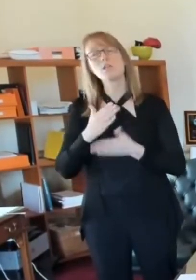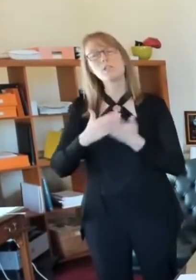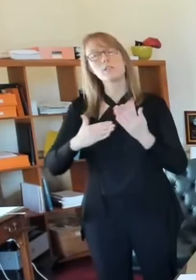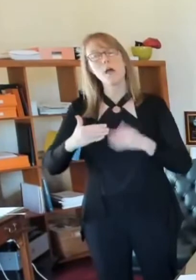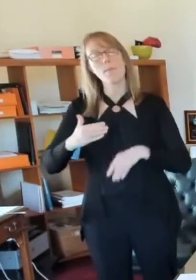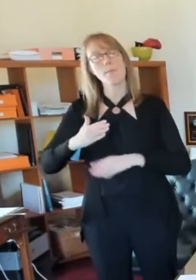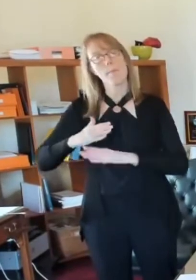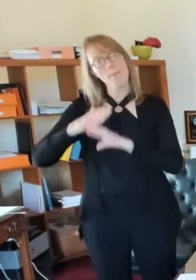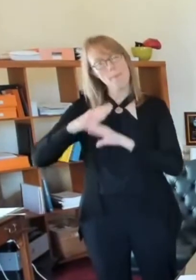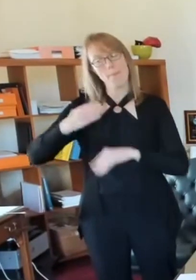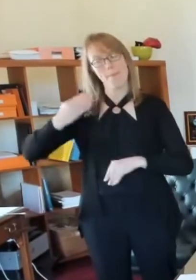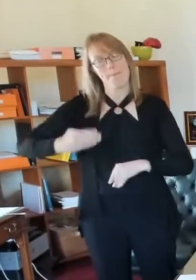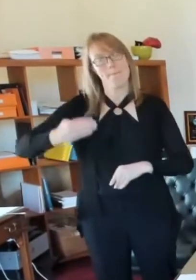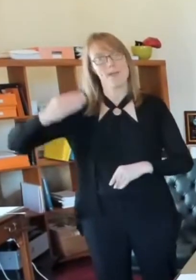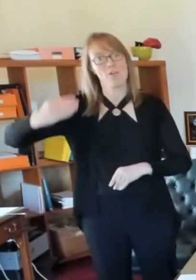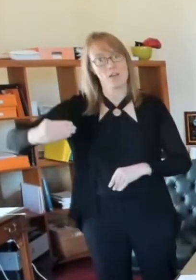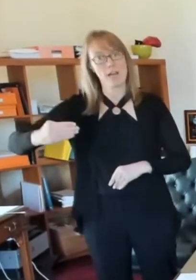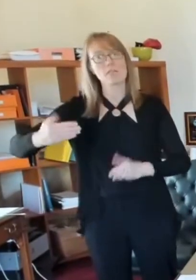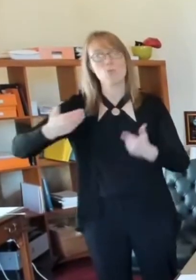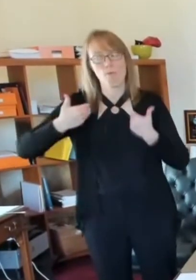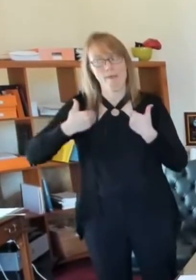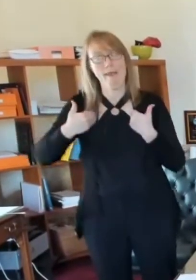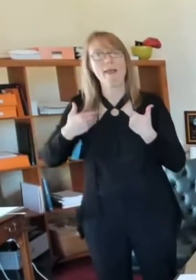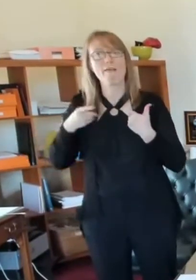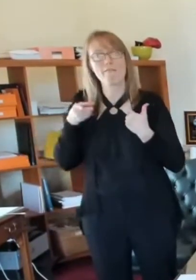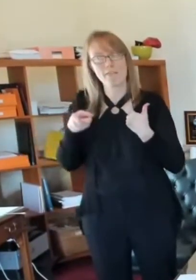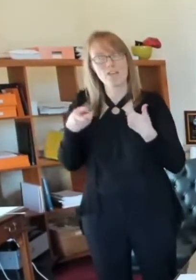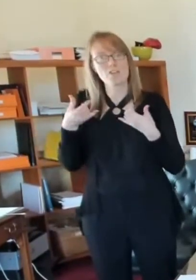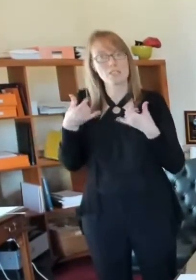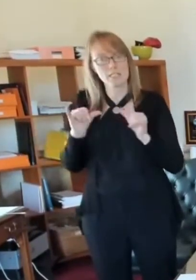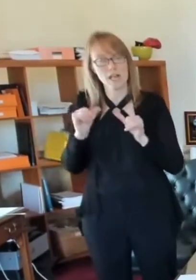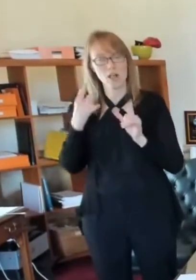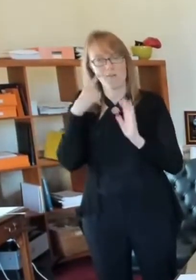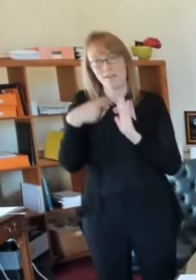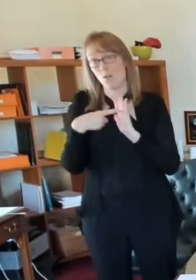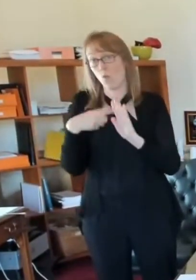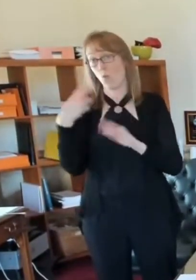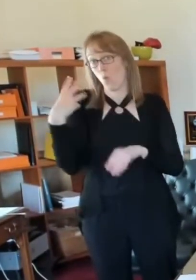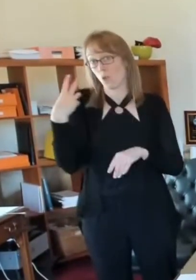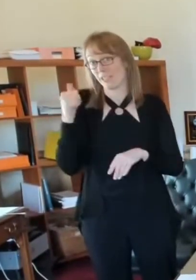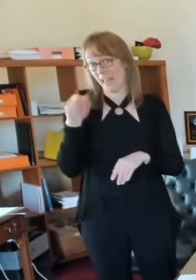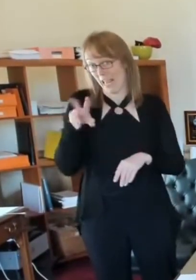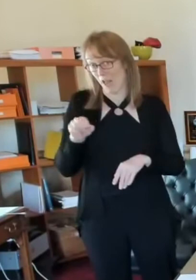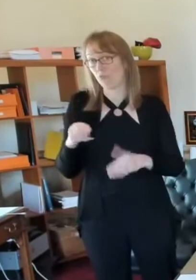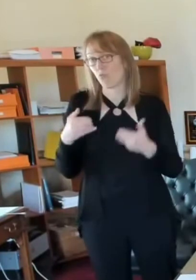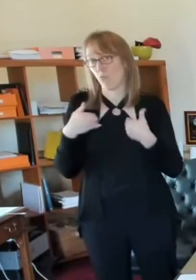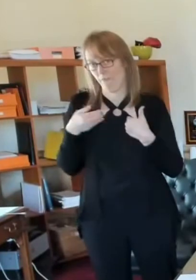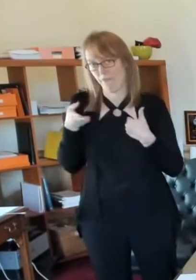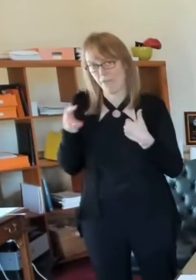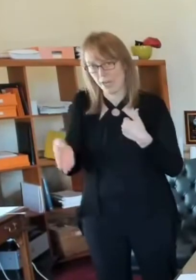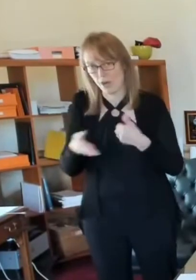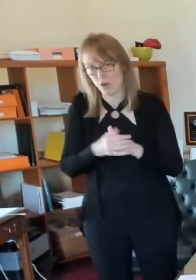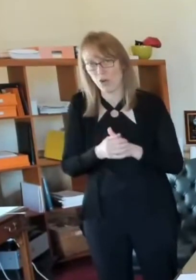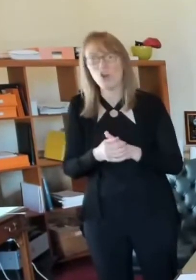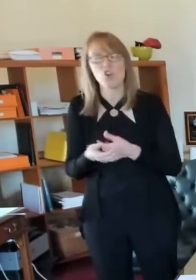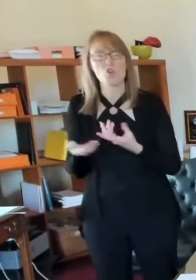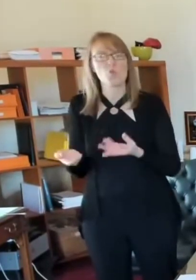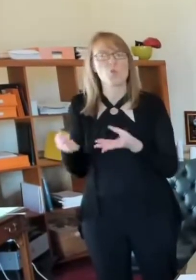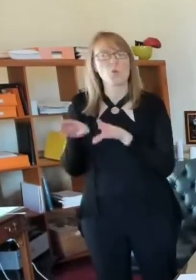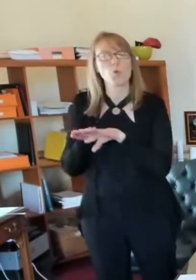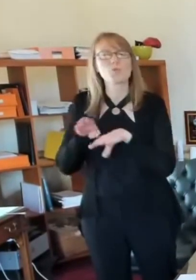place. They are going to continue for a bit. Washington Avenue, they're closed on weekend